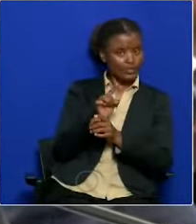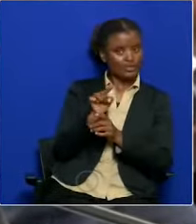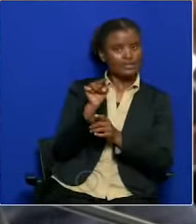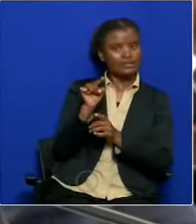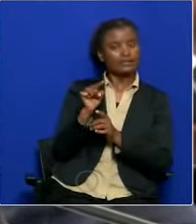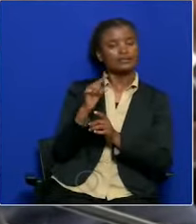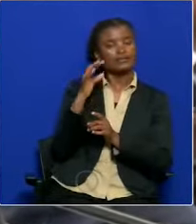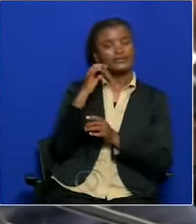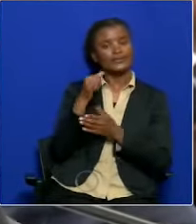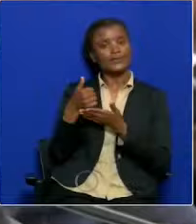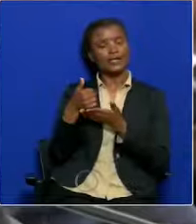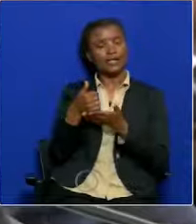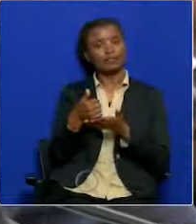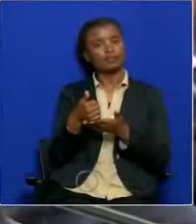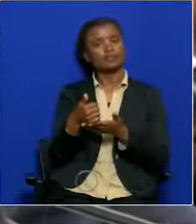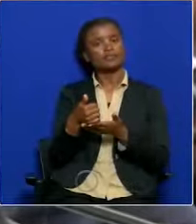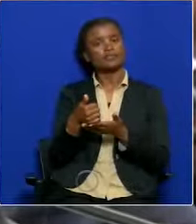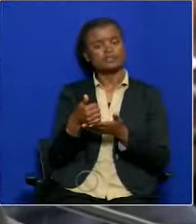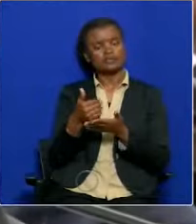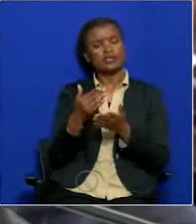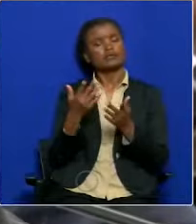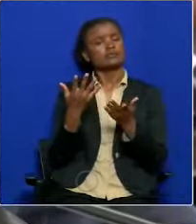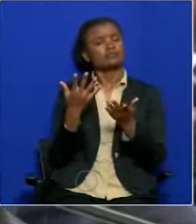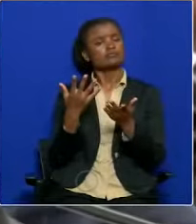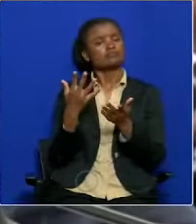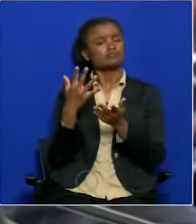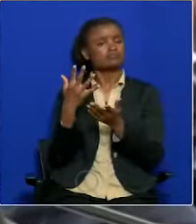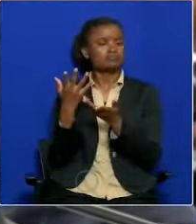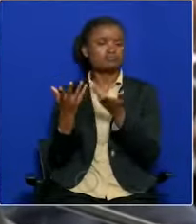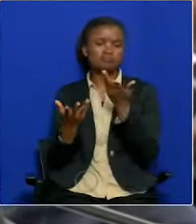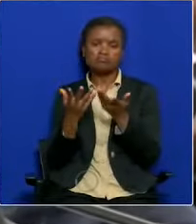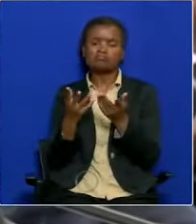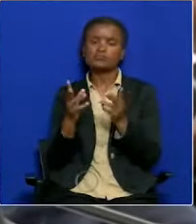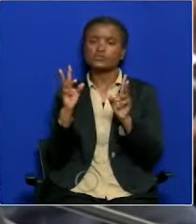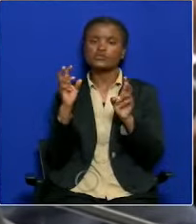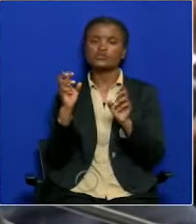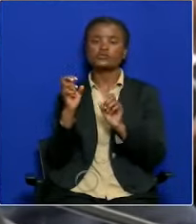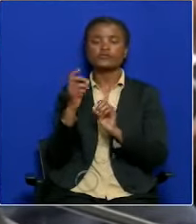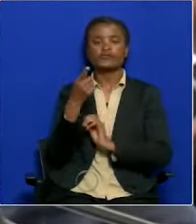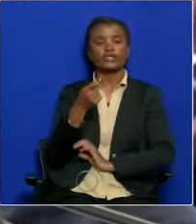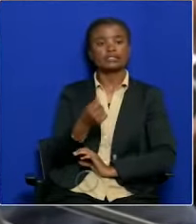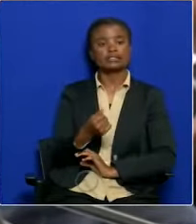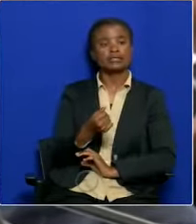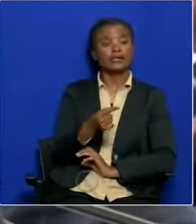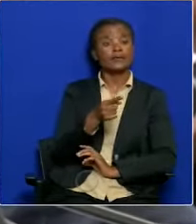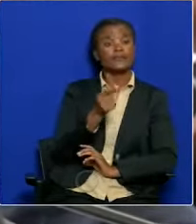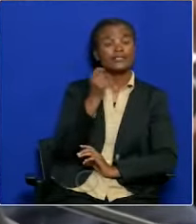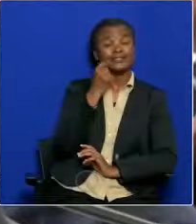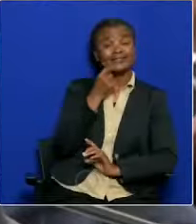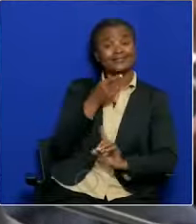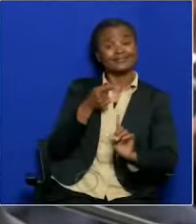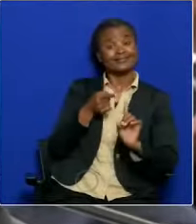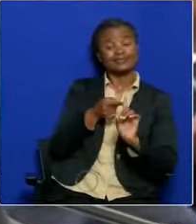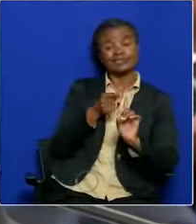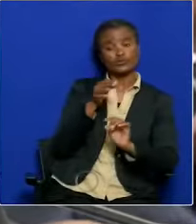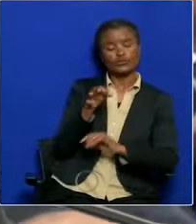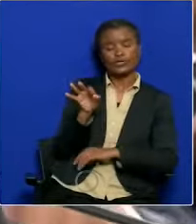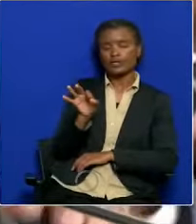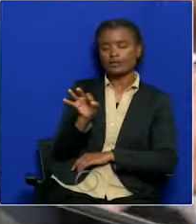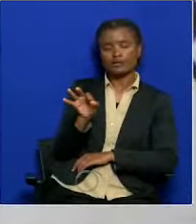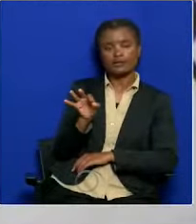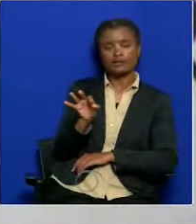finance? I'm not saying he's right. I'm asking you, can you see how he would think